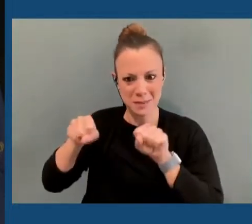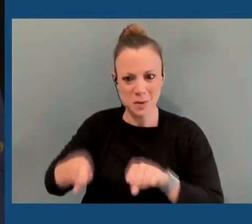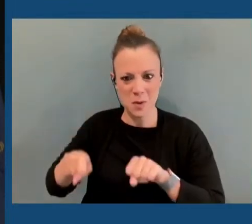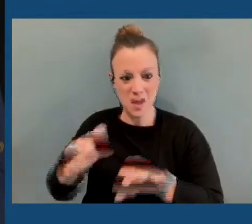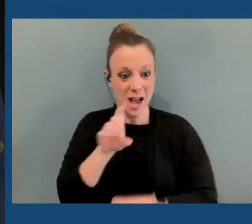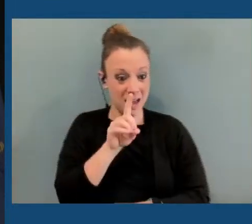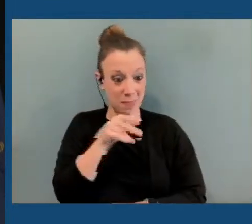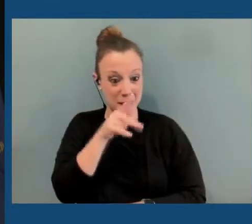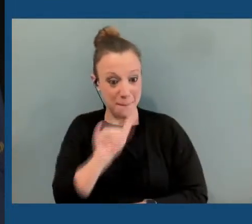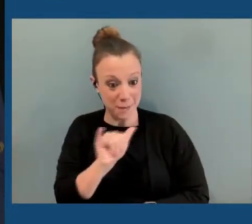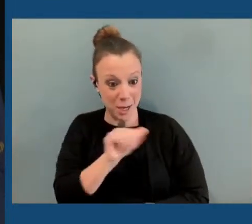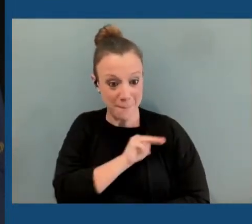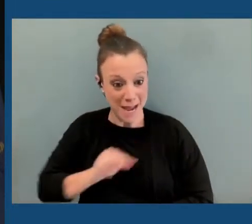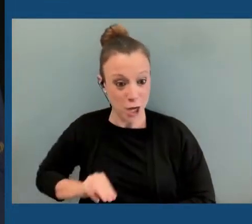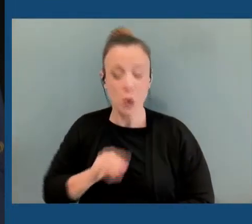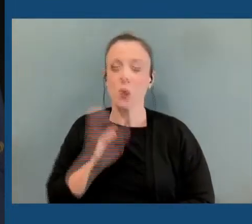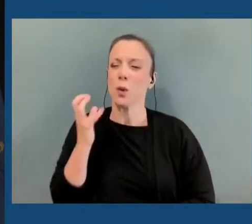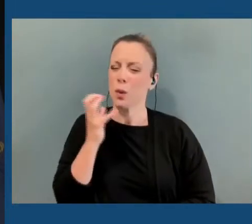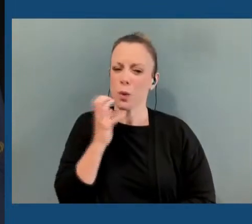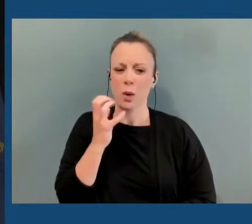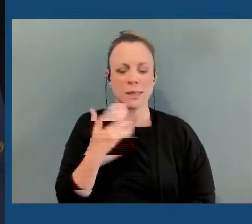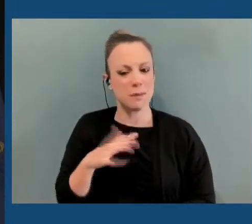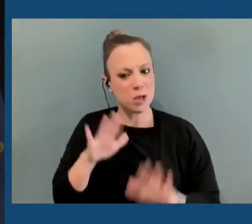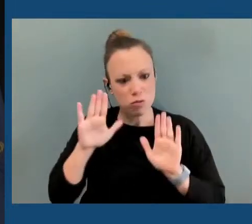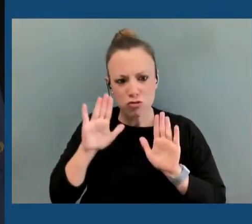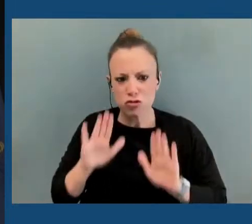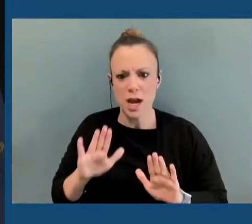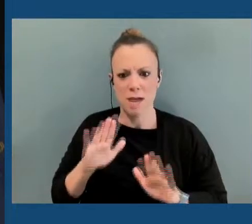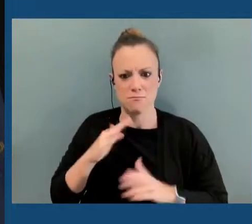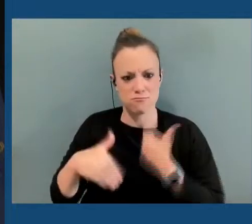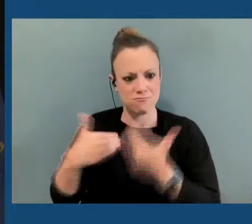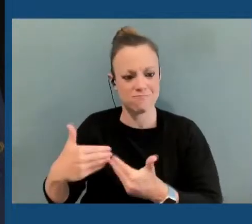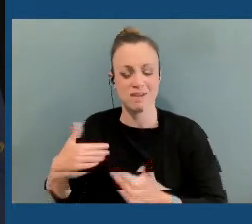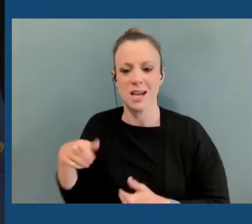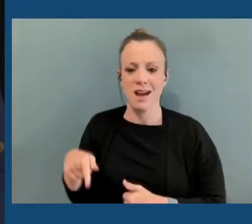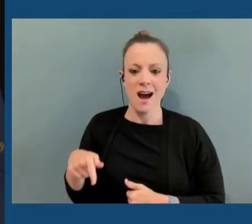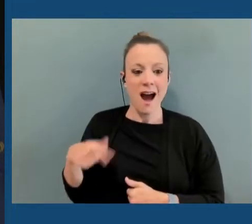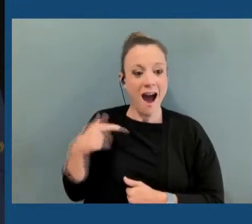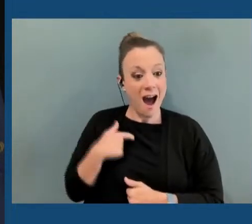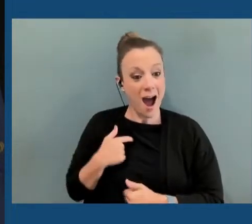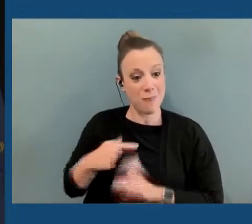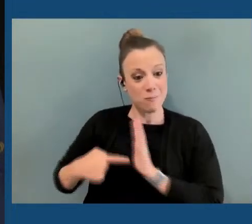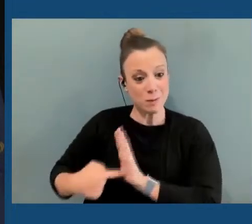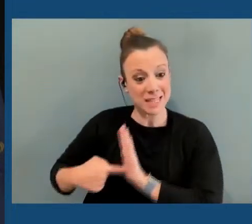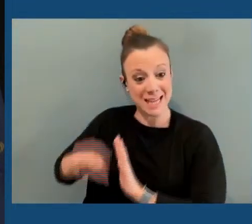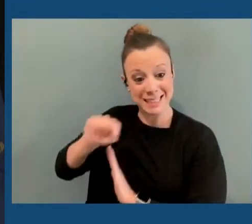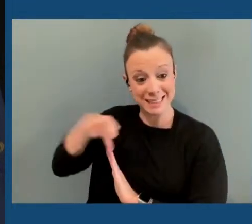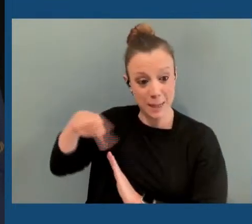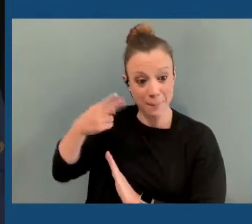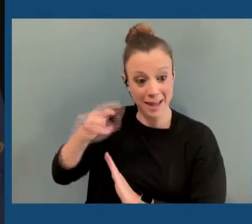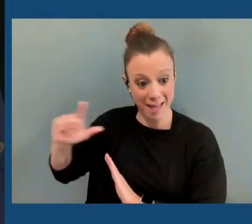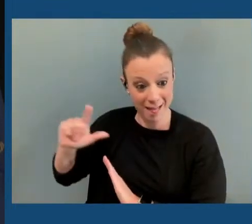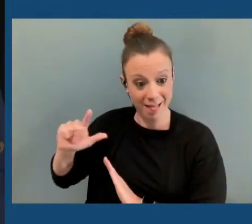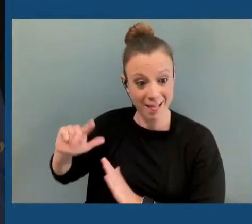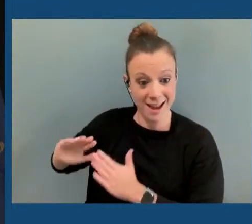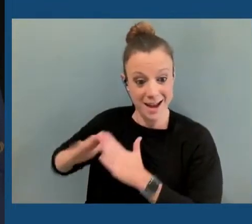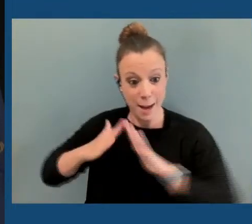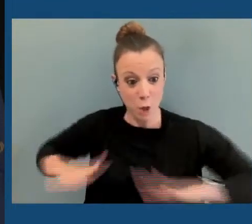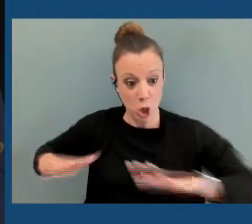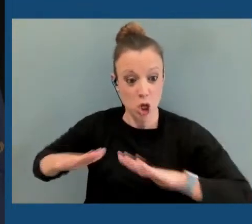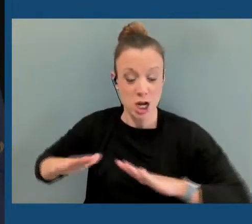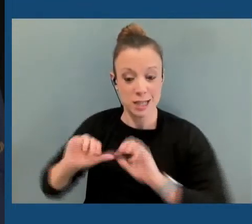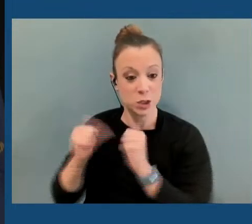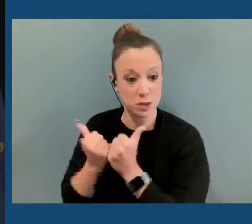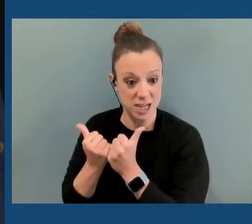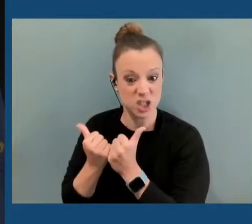process. I'm representing the Tip Hill Neighborhood Association. I want to tell you a little bit about Tip Hill. So a friend who lives on